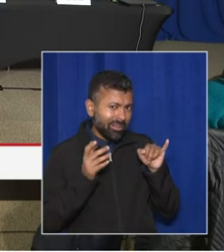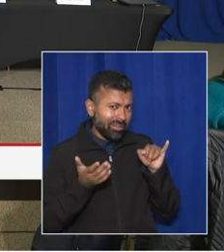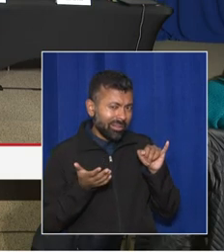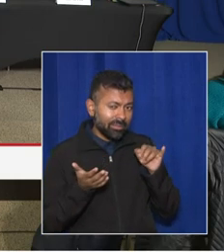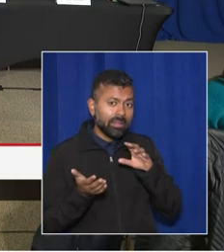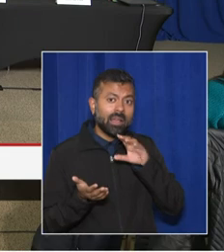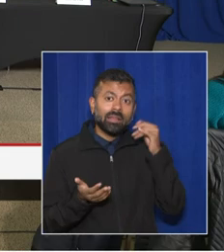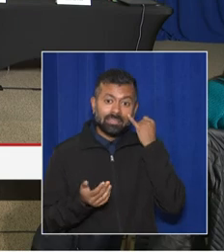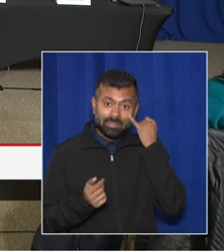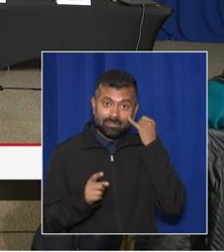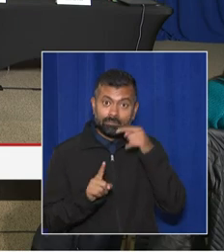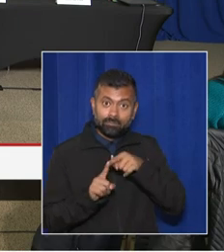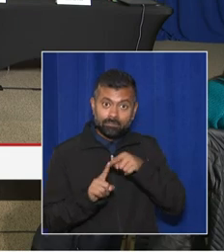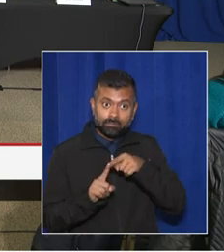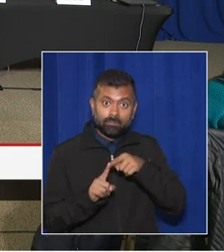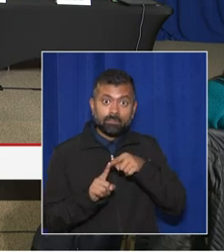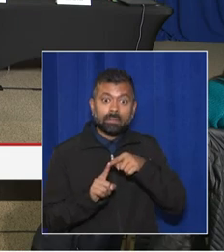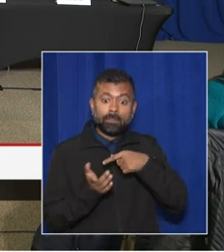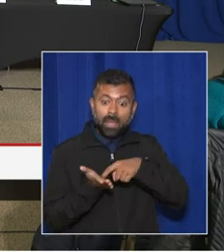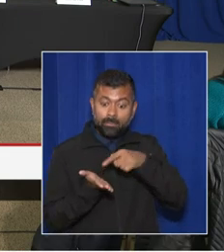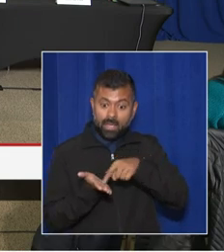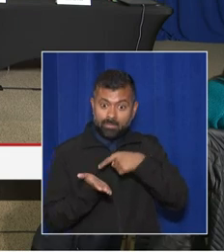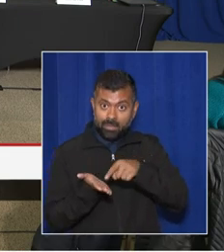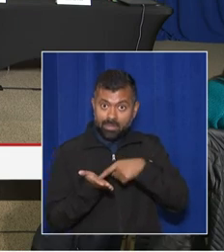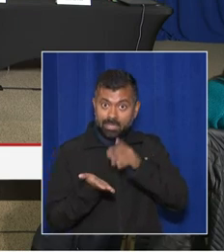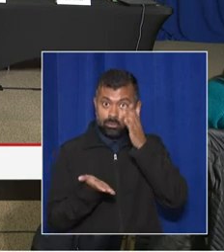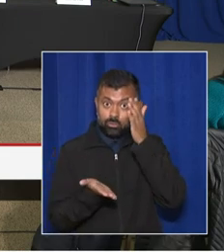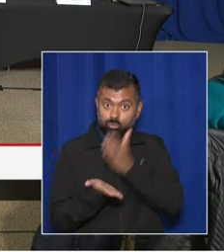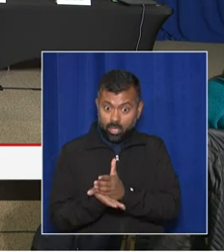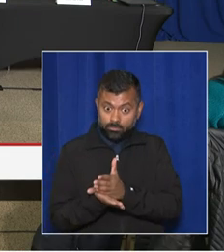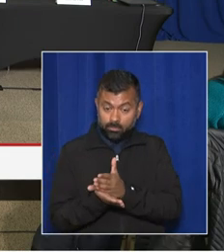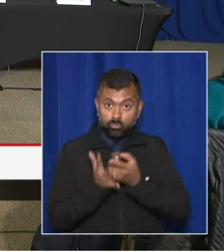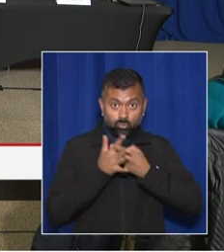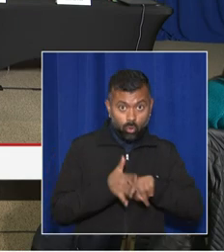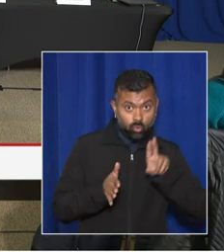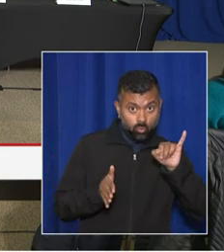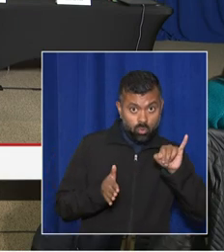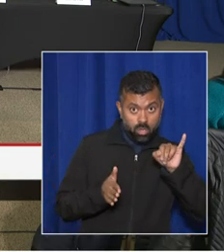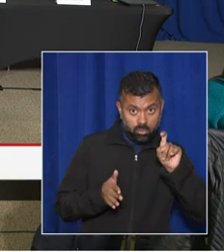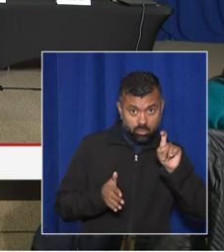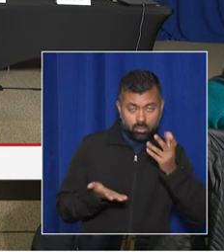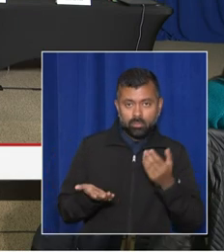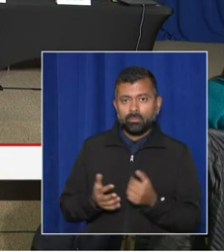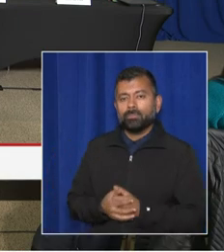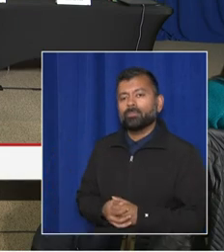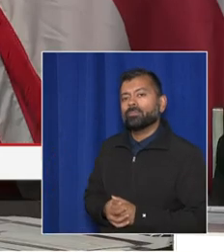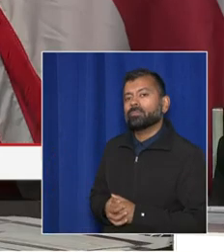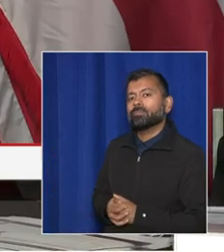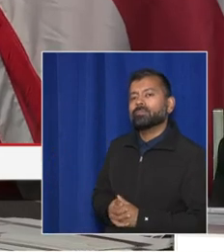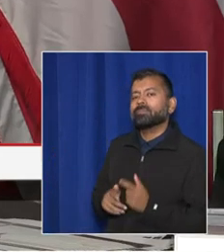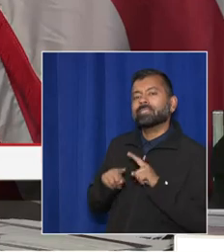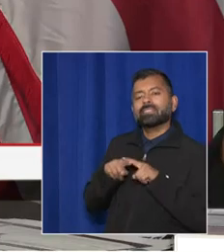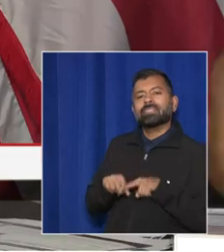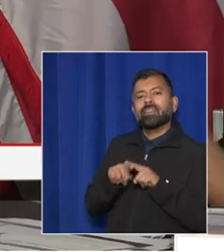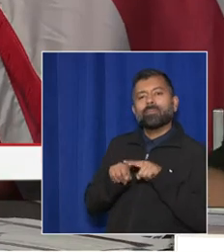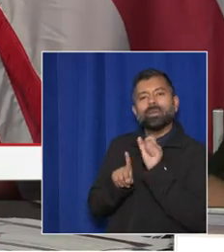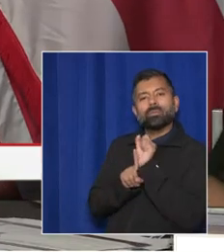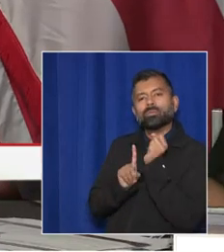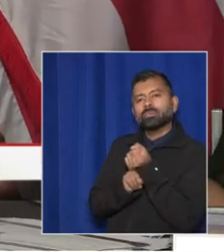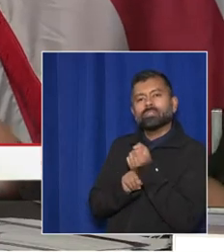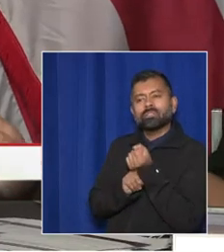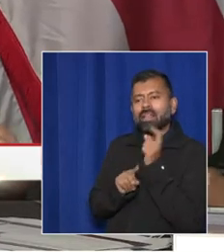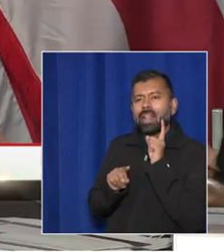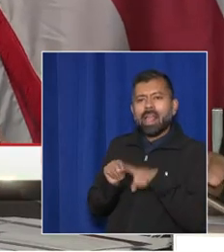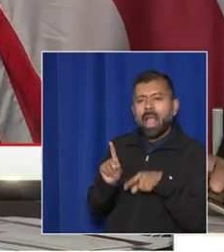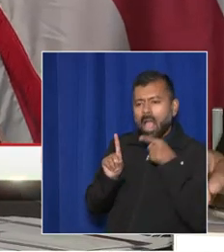payment runs out? So it depends on the circumstances, and the reason why I can't answer any specifics here is because I